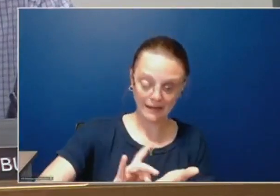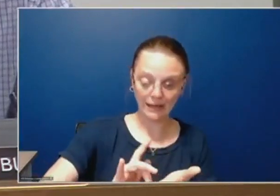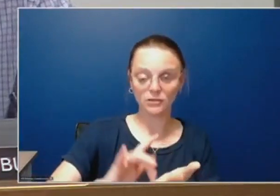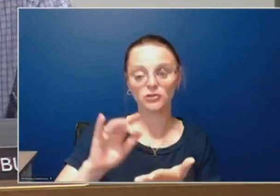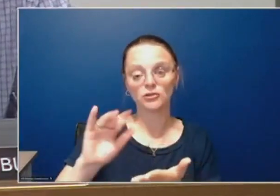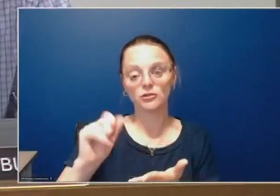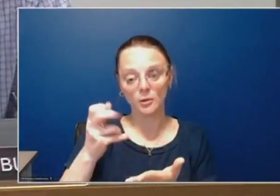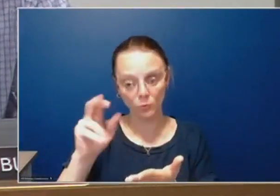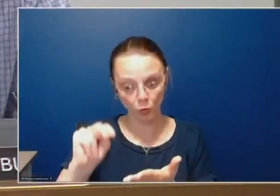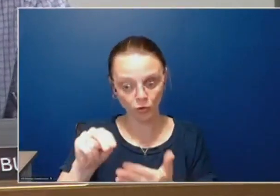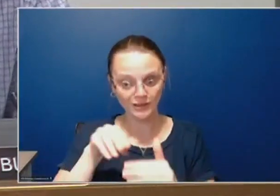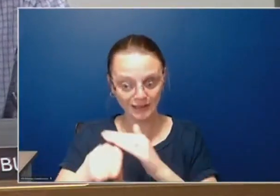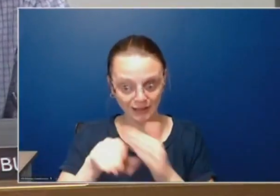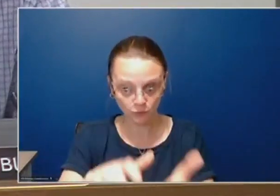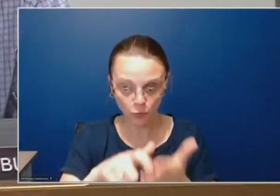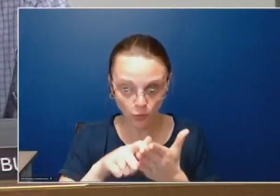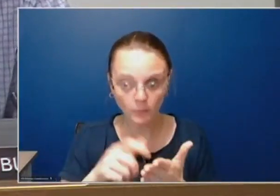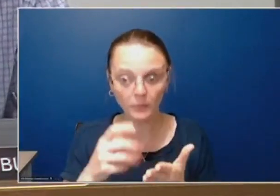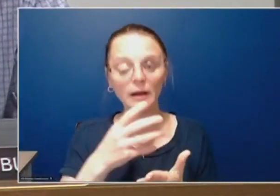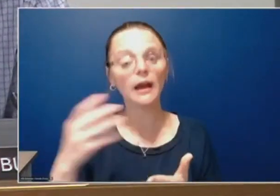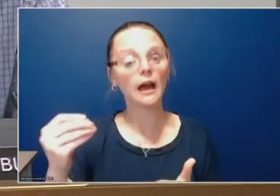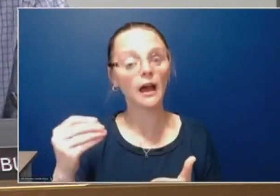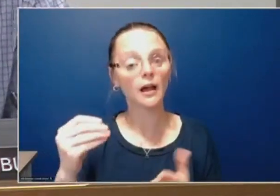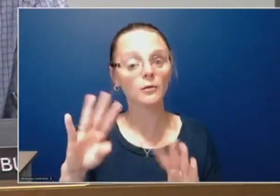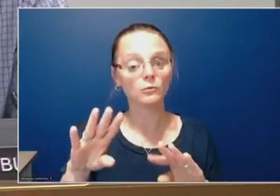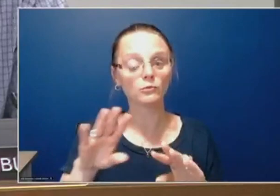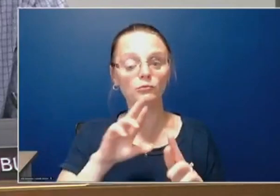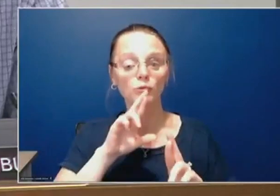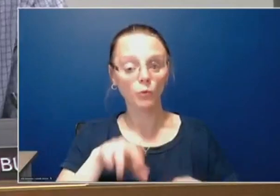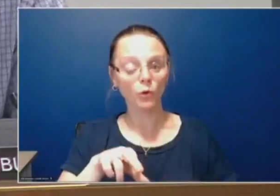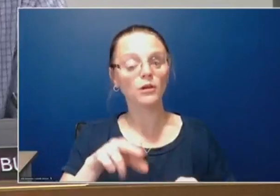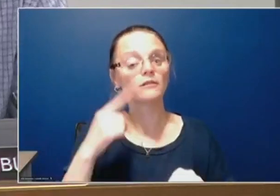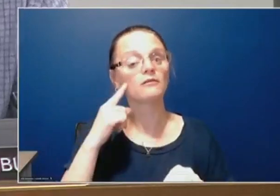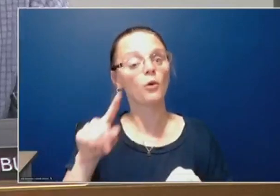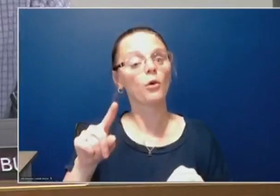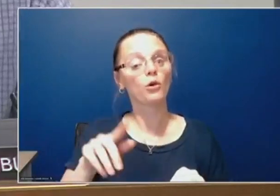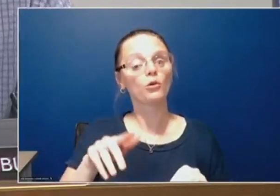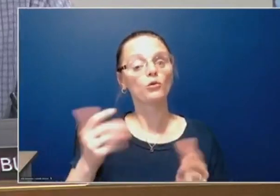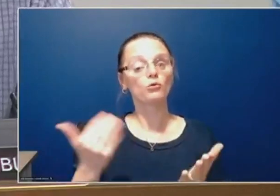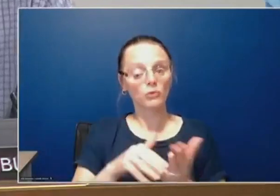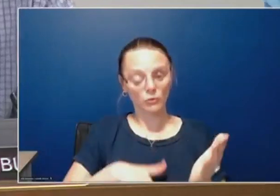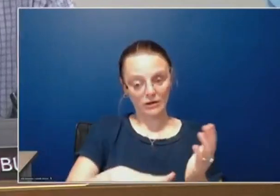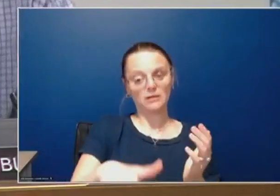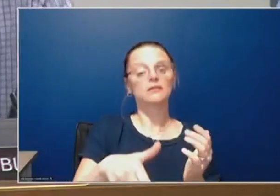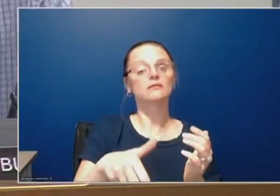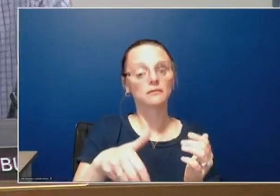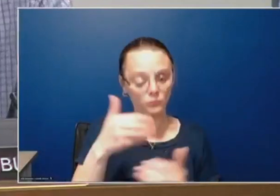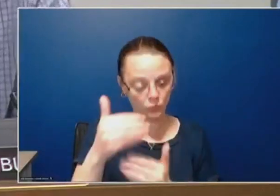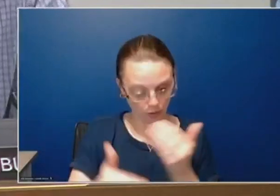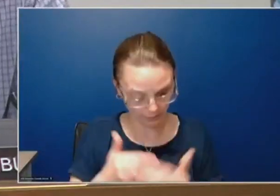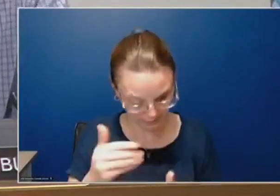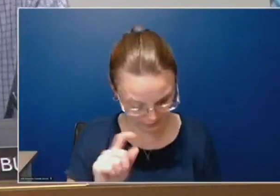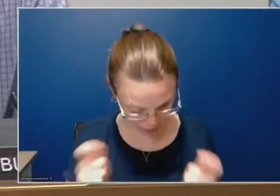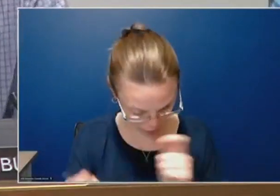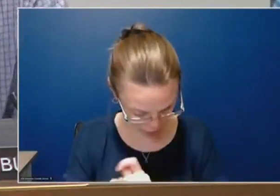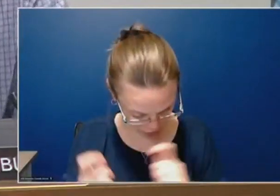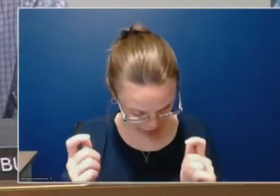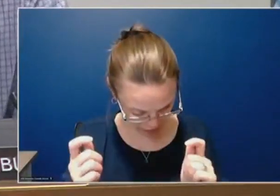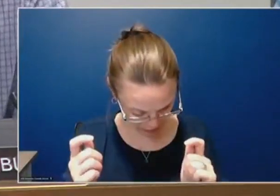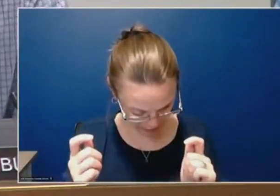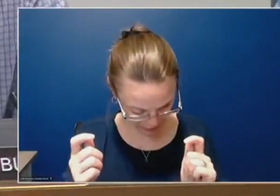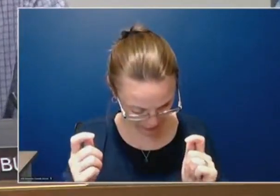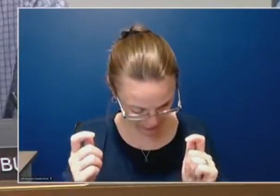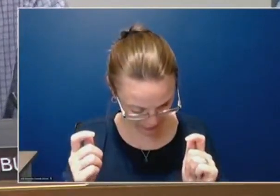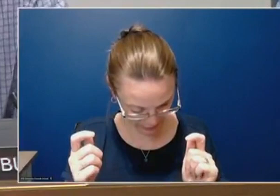requirements in the measure and report on reproductive health access and cost. Changes those responsibility from the Higher Education Coordinating Commission